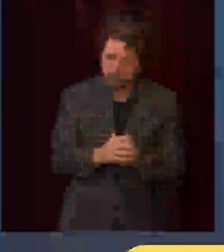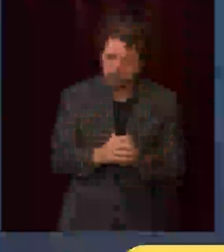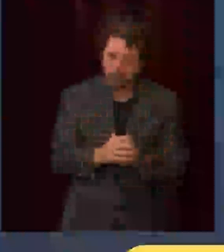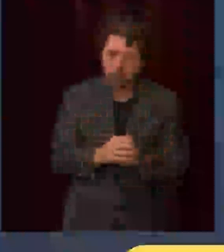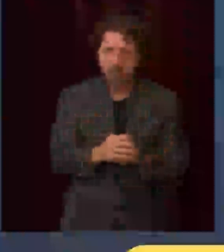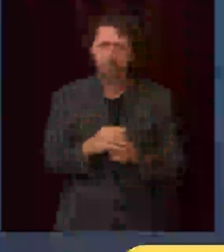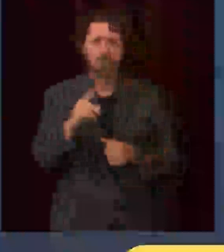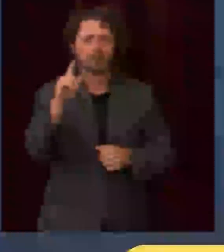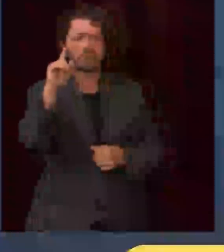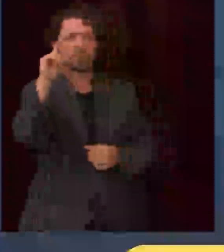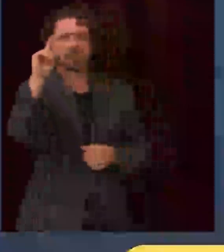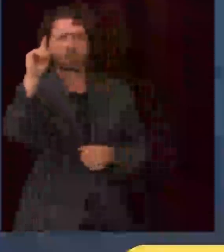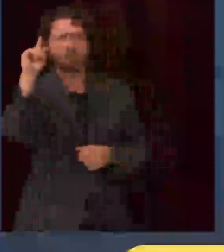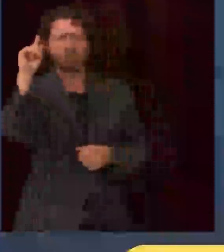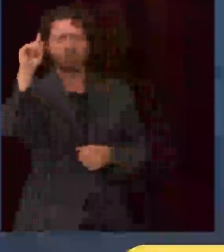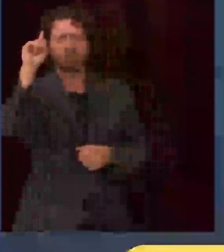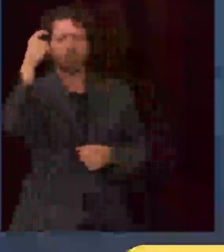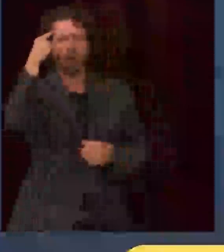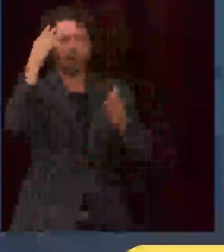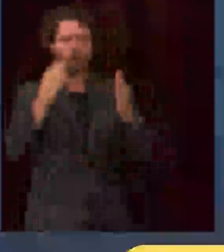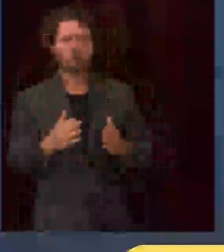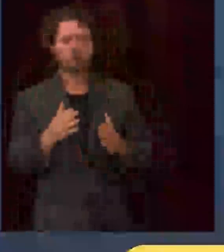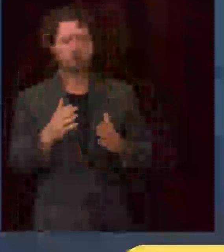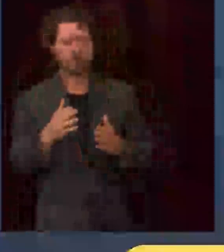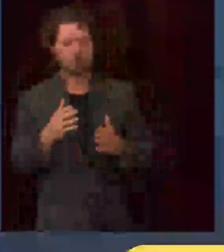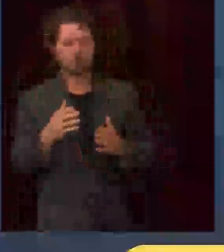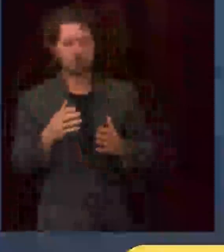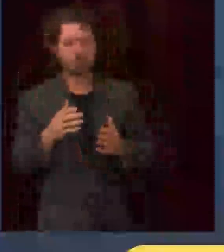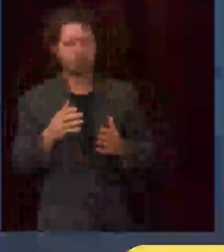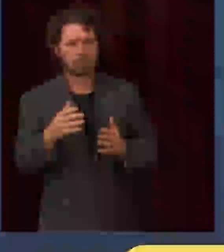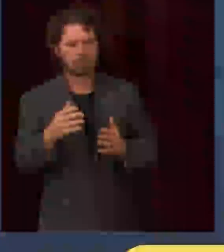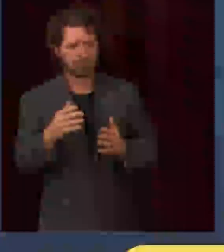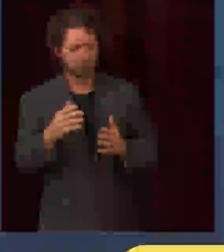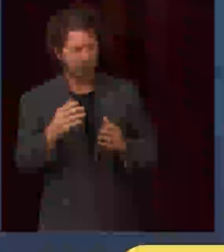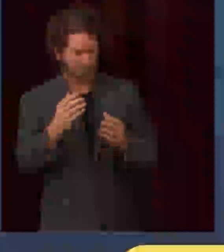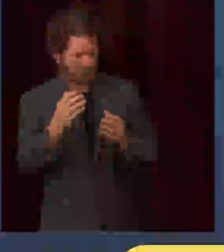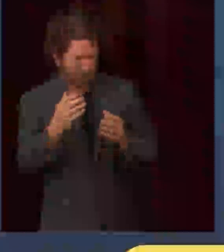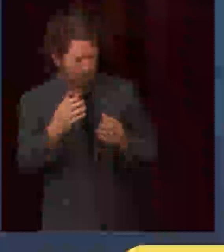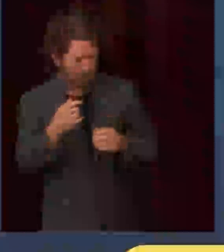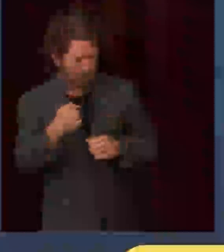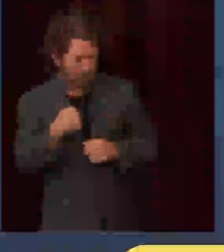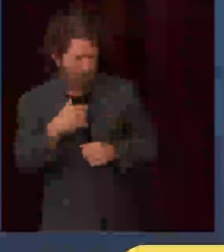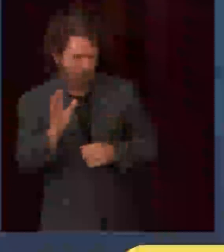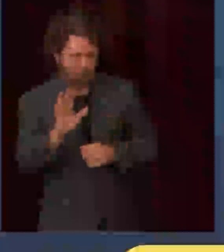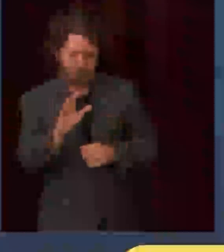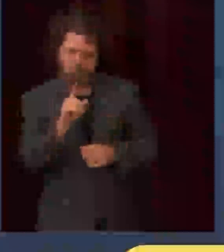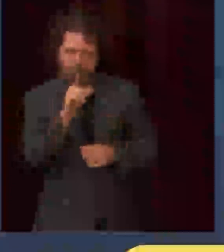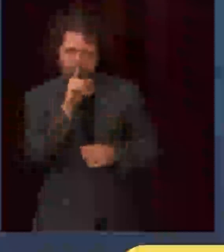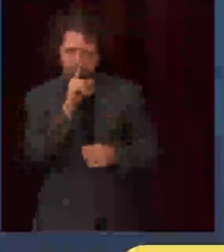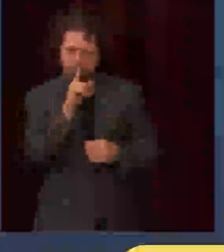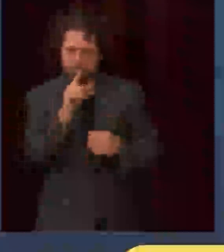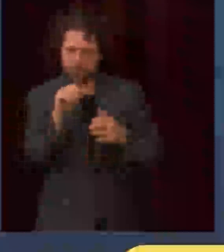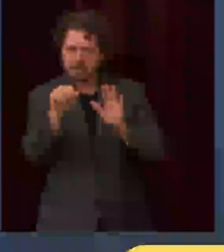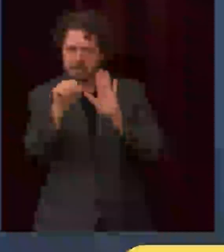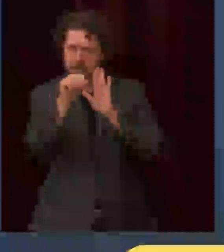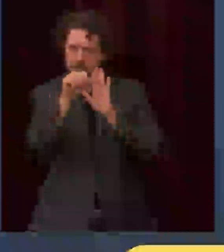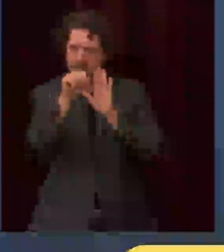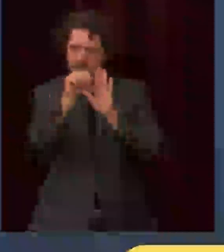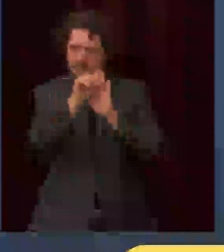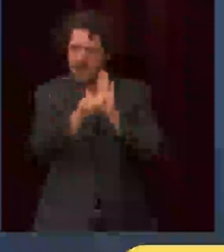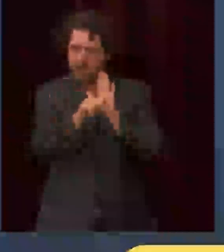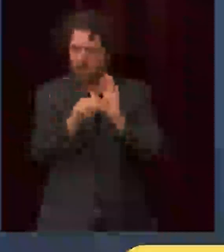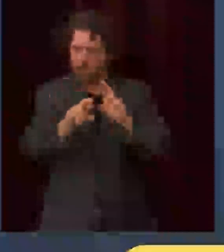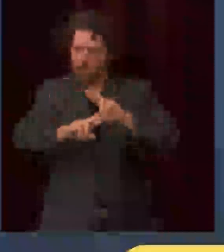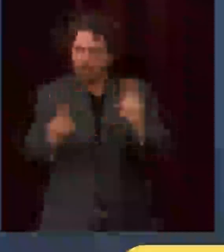If you said that, that's not the situation. They have the ability to apply at this point, and should they,